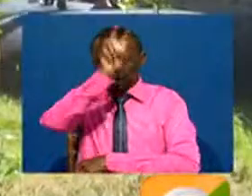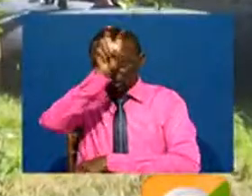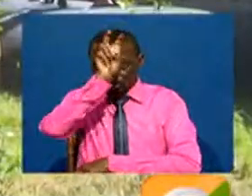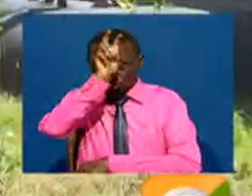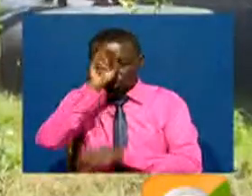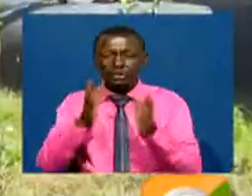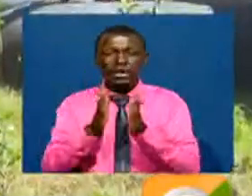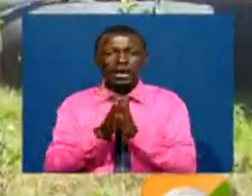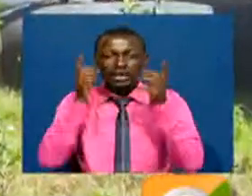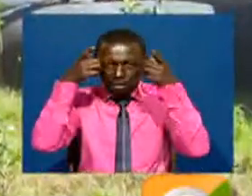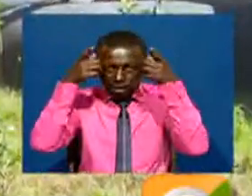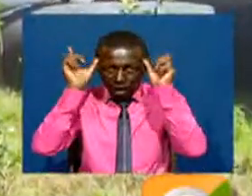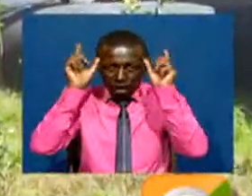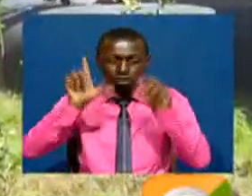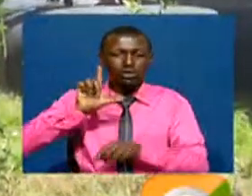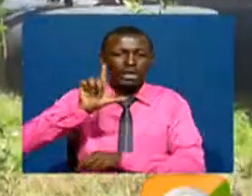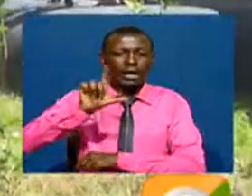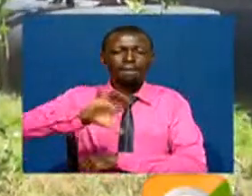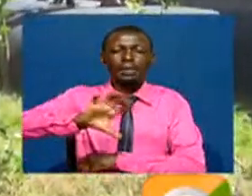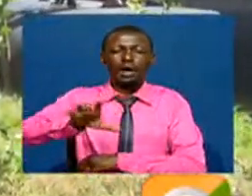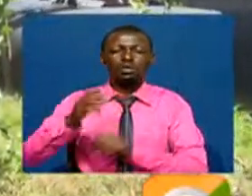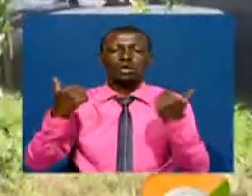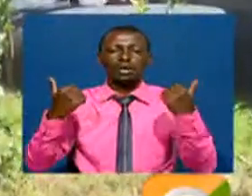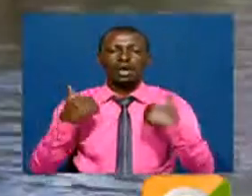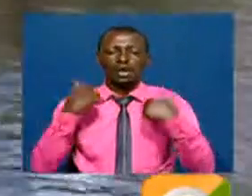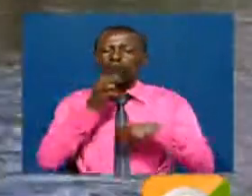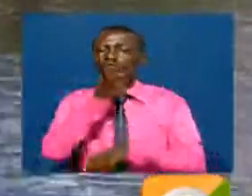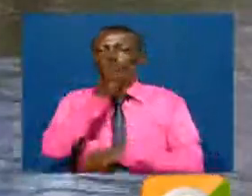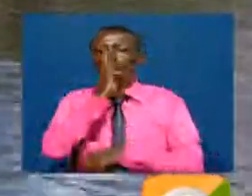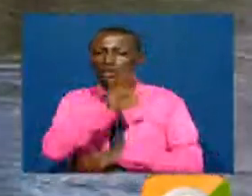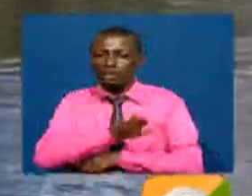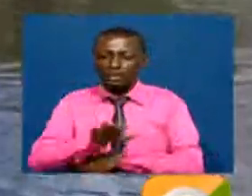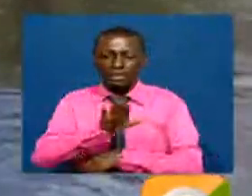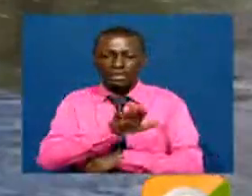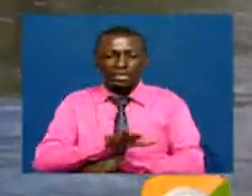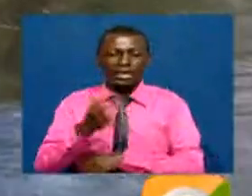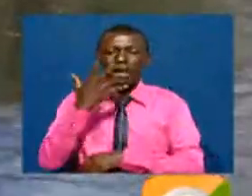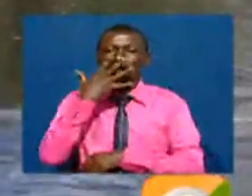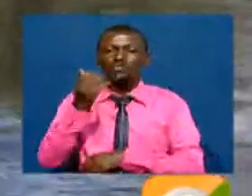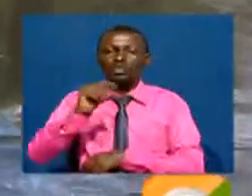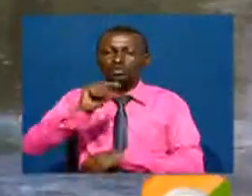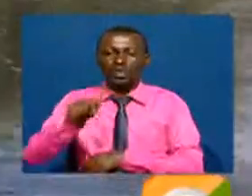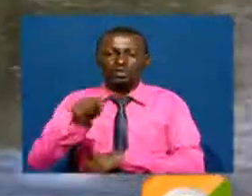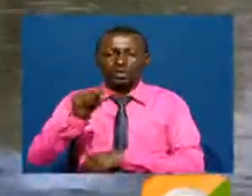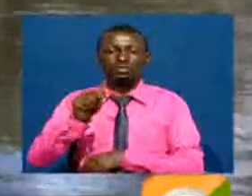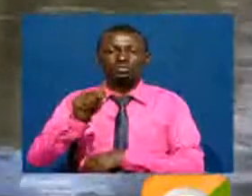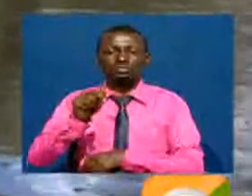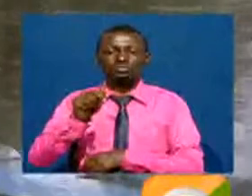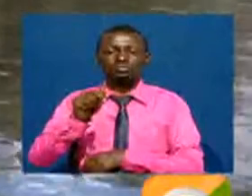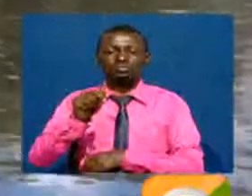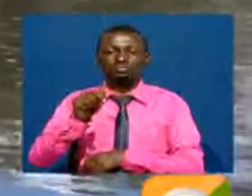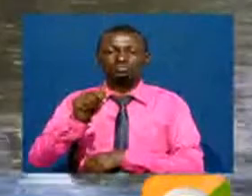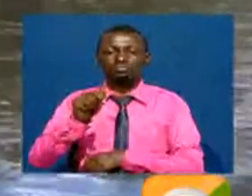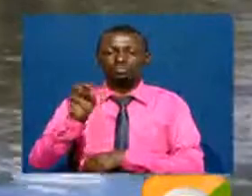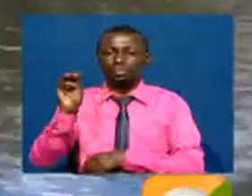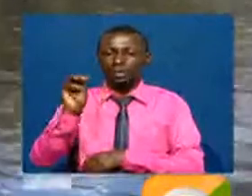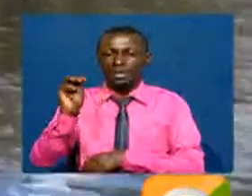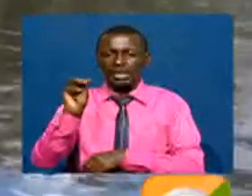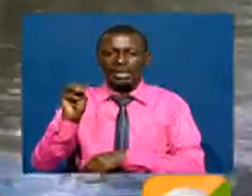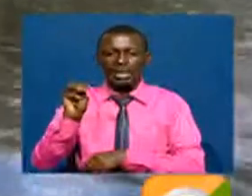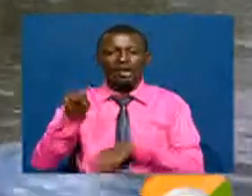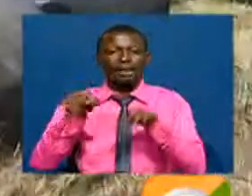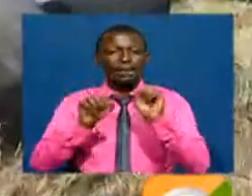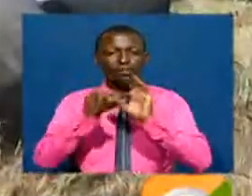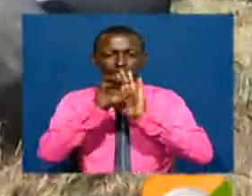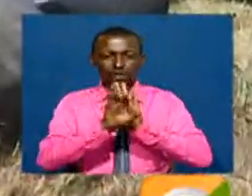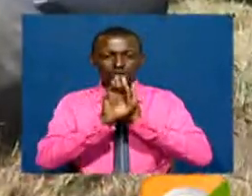With Laikipia County now boasting of a water reservoir of 500,000 litres, the devolved unit is standing as the perfect example